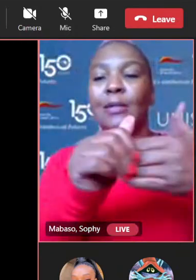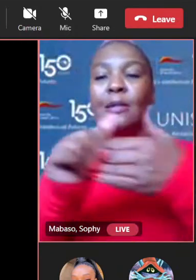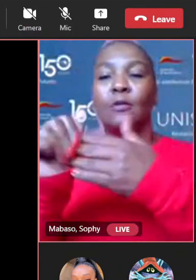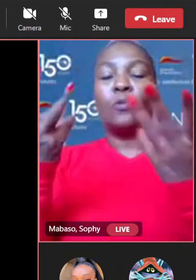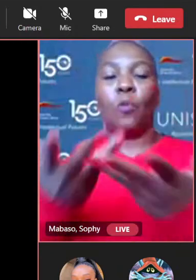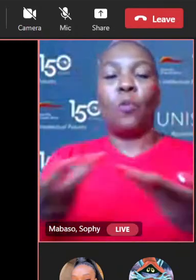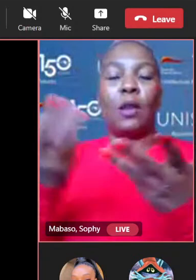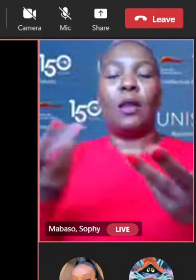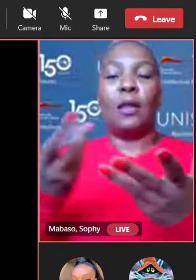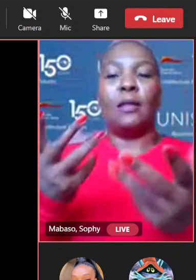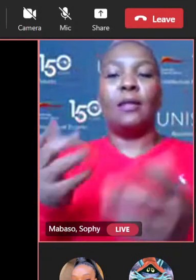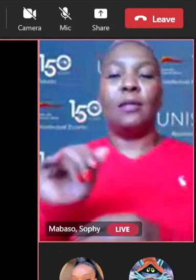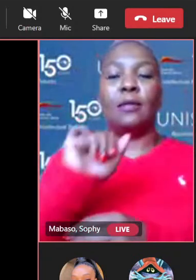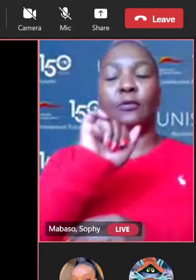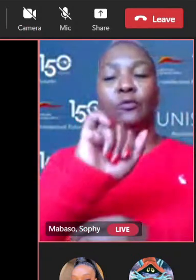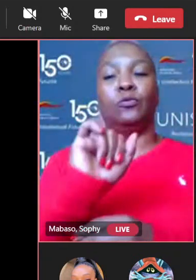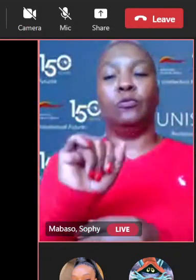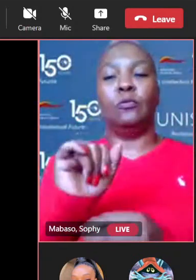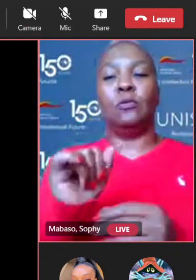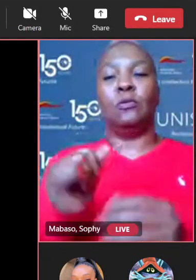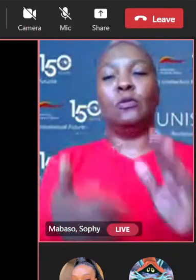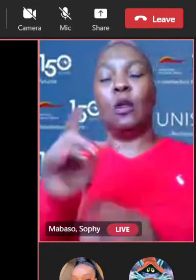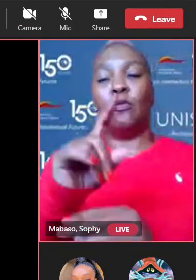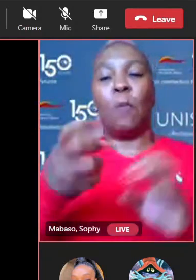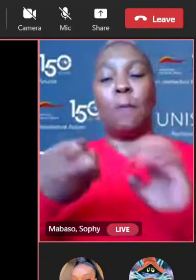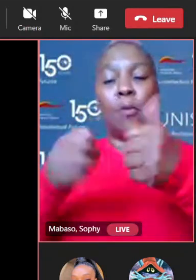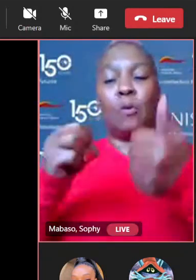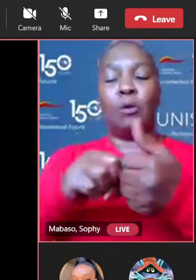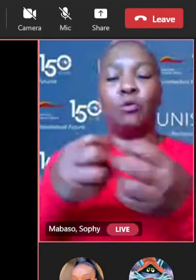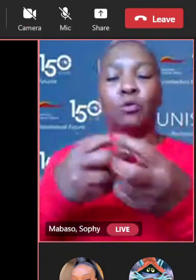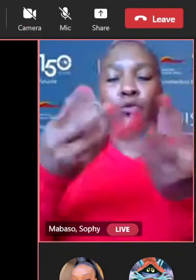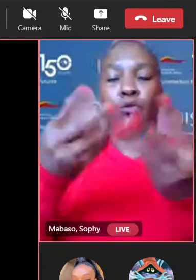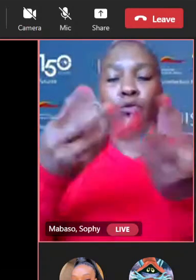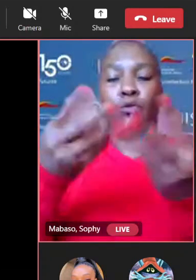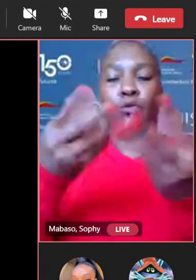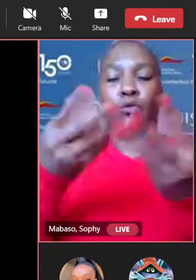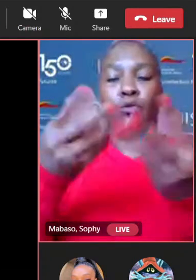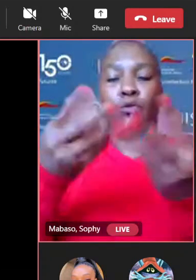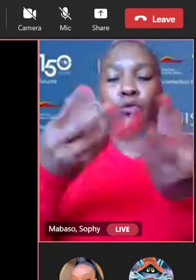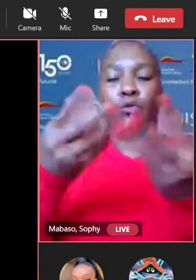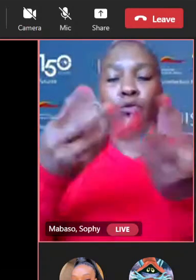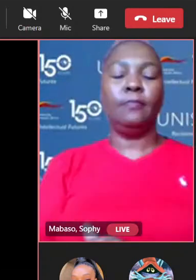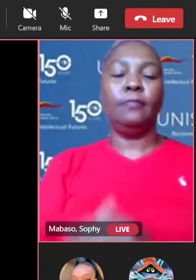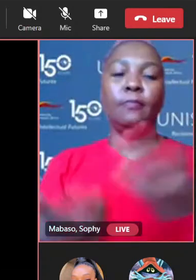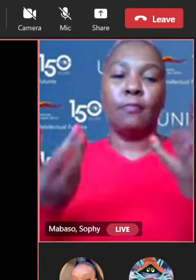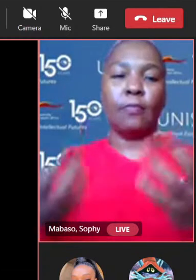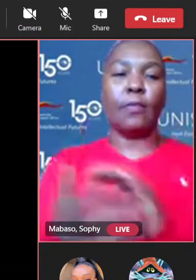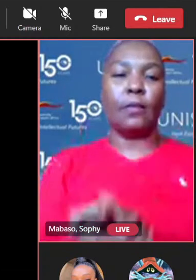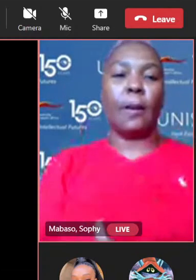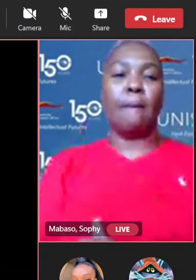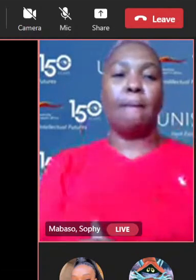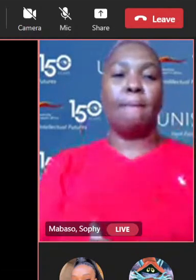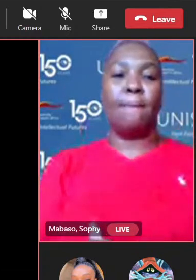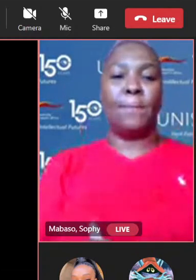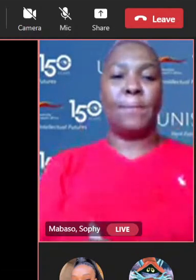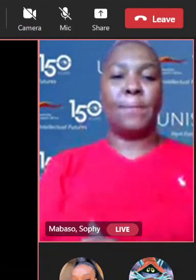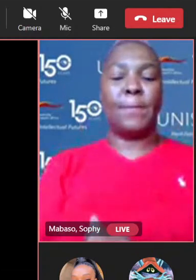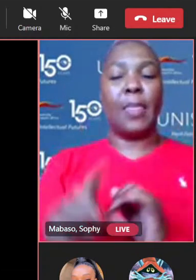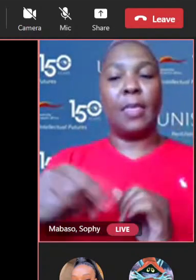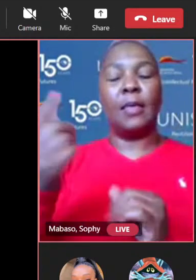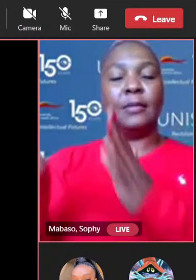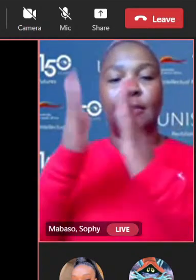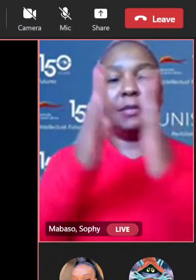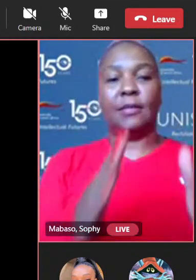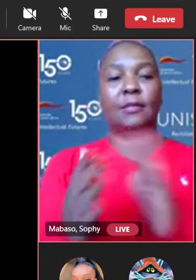ring-fenced into the problem that you want to be assisted with. We also have in the next slide, we